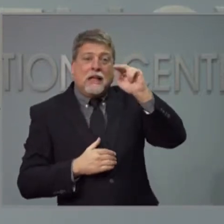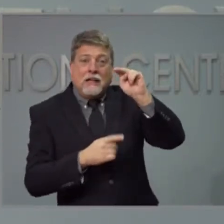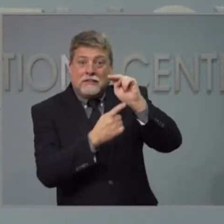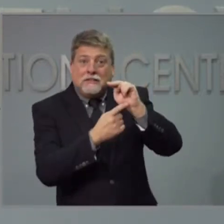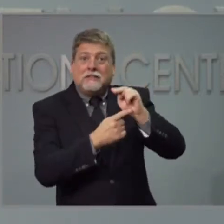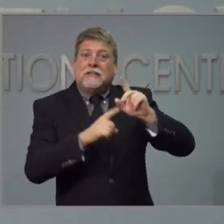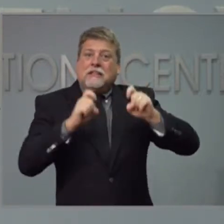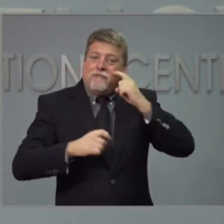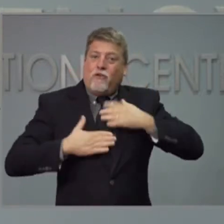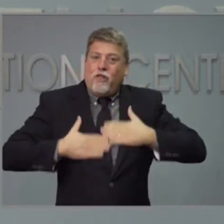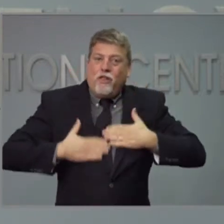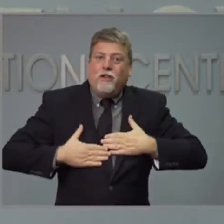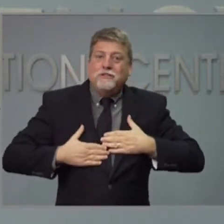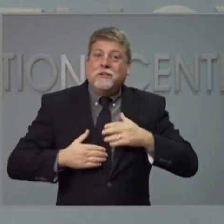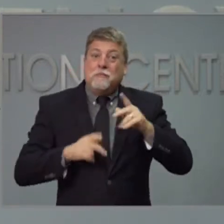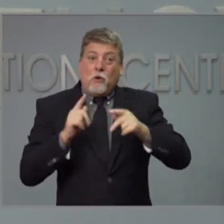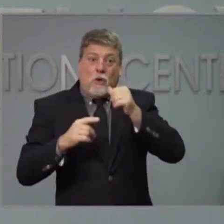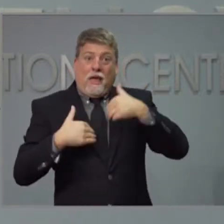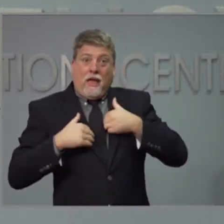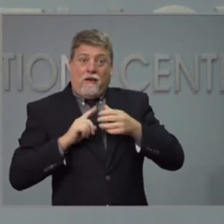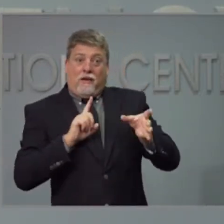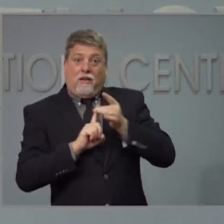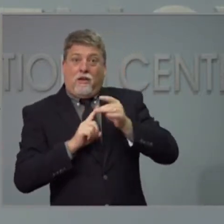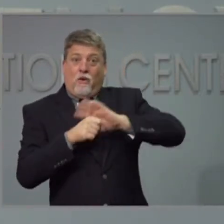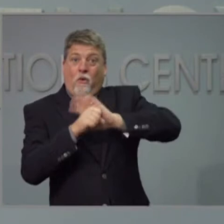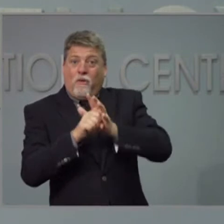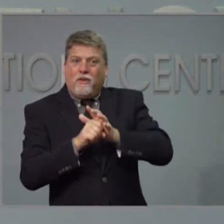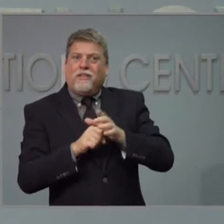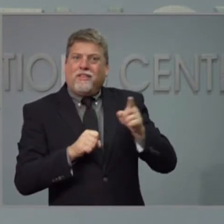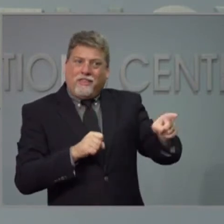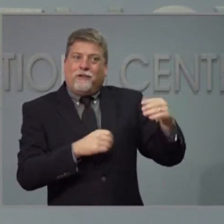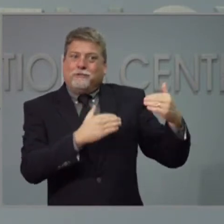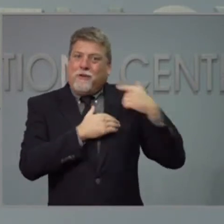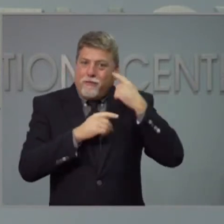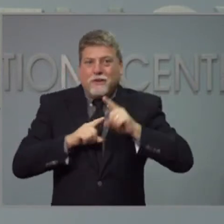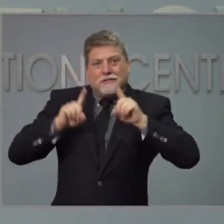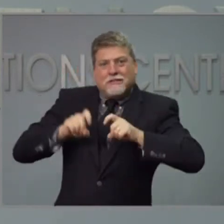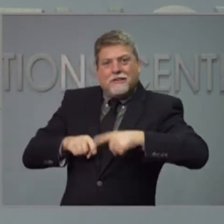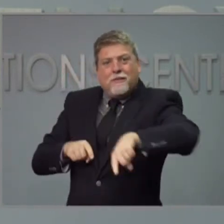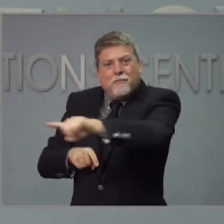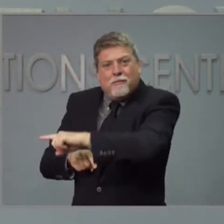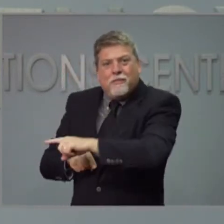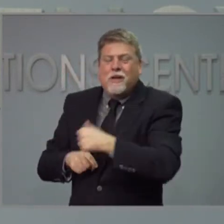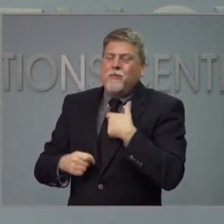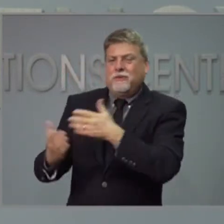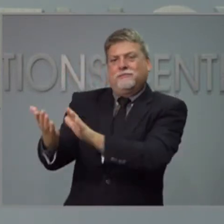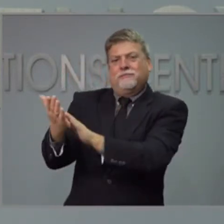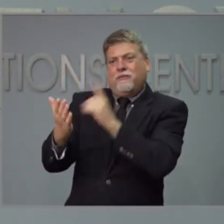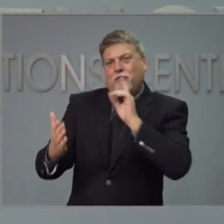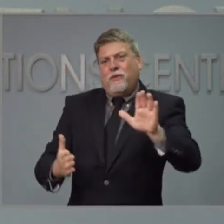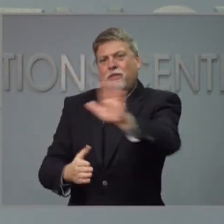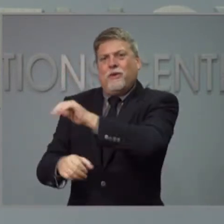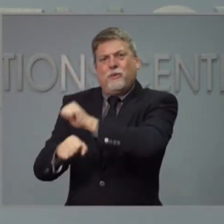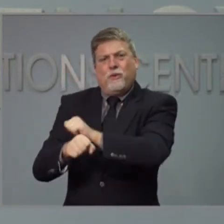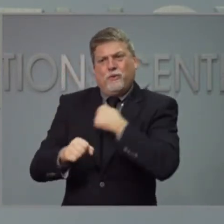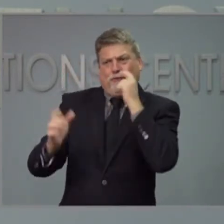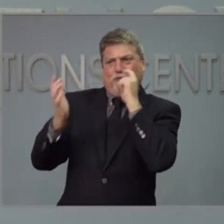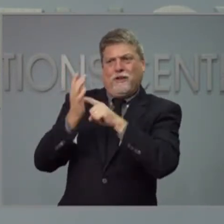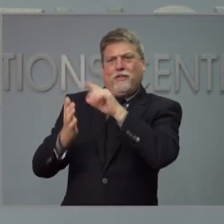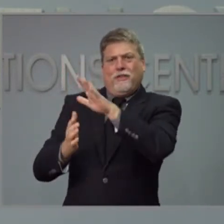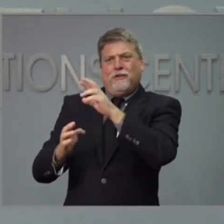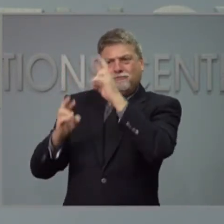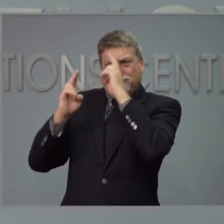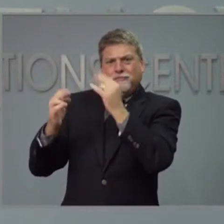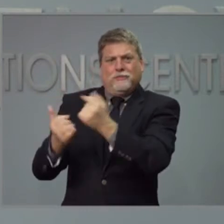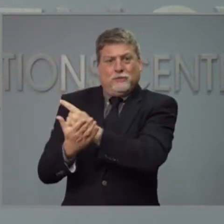COVID. I want to thank them for all their hard work. So none of what I shared today is insurmountable. We've had more time